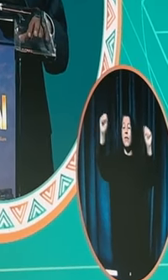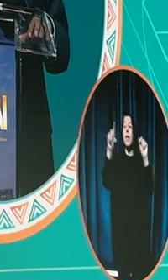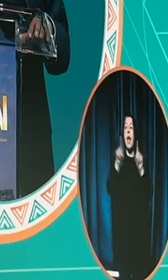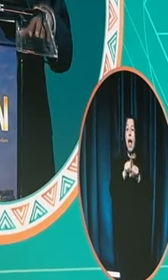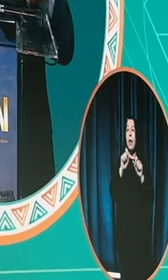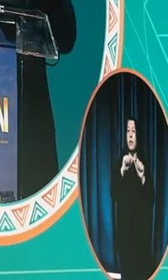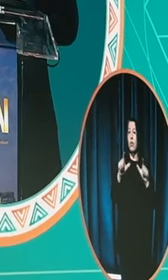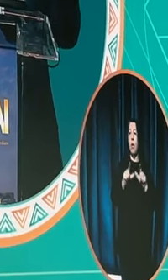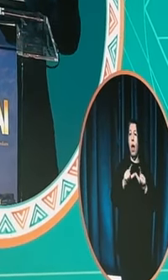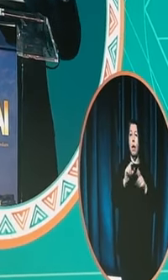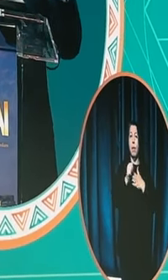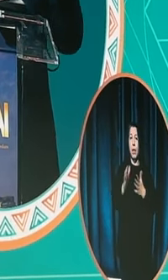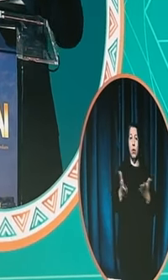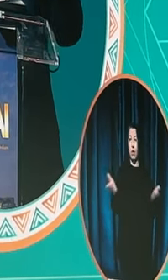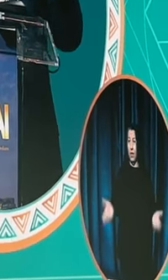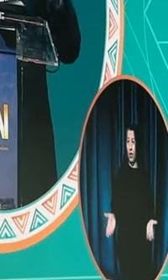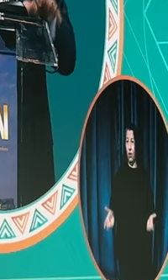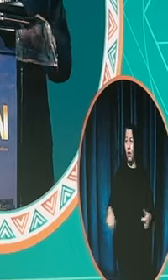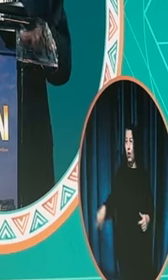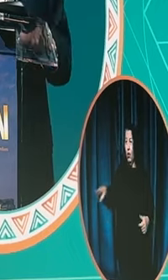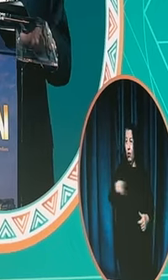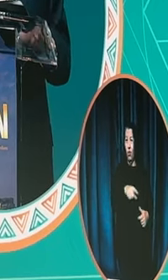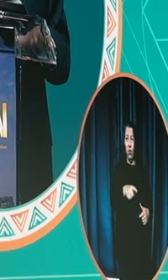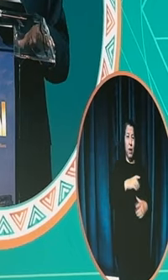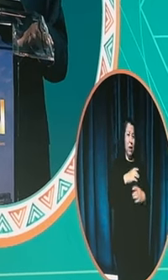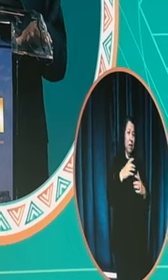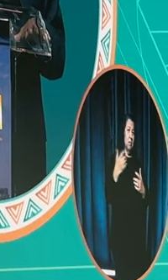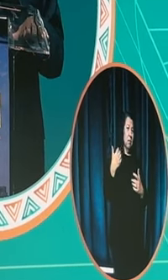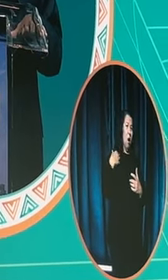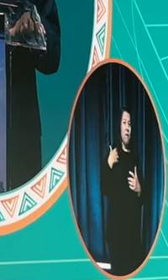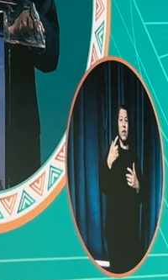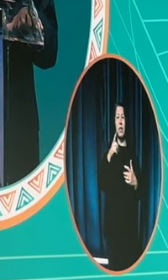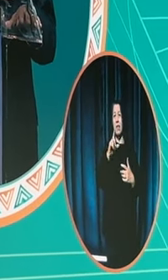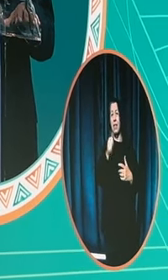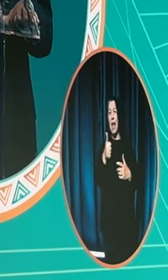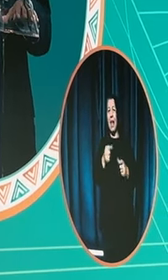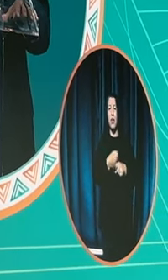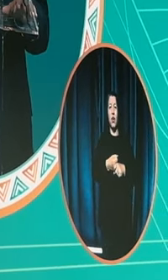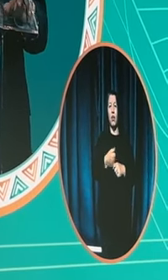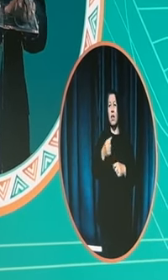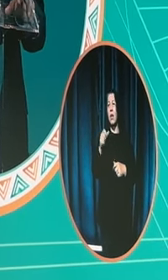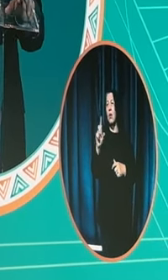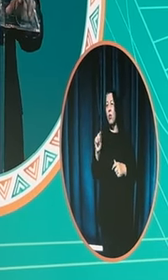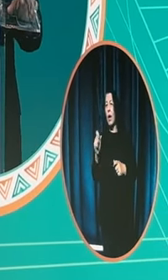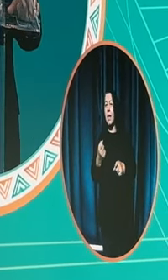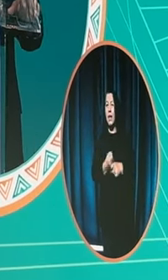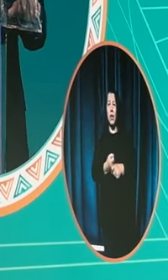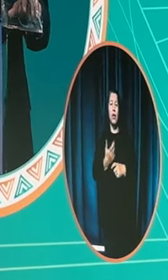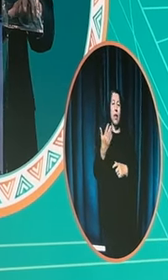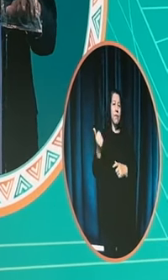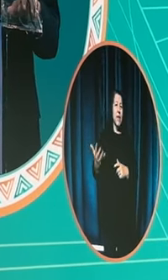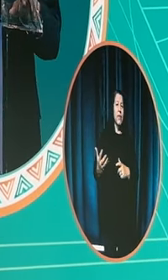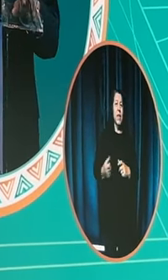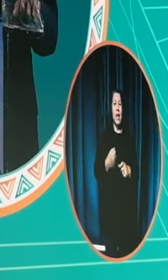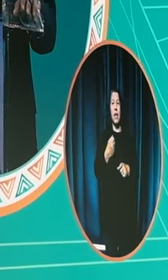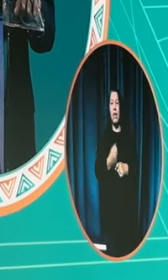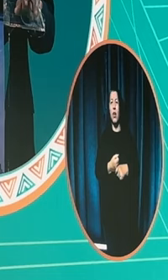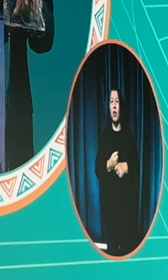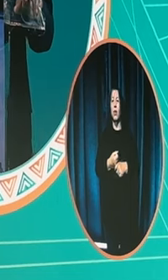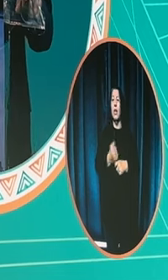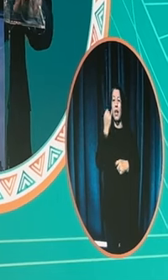here, you know, you've been in office 10 years, you've been in office 20 years, 15, and if you add that all up, I